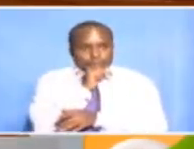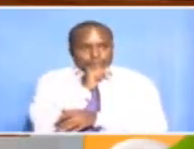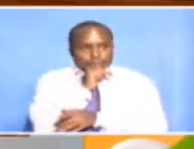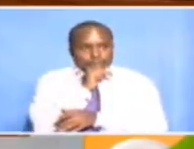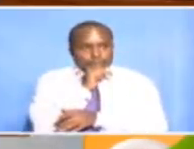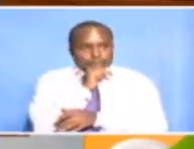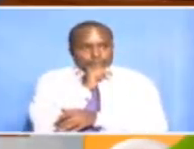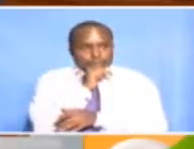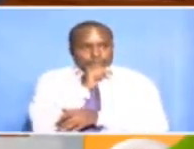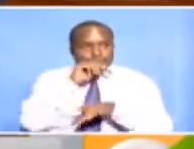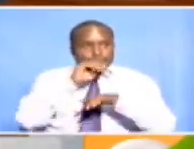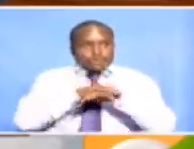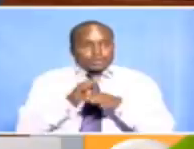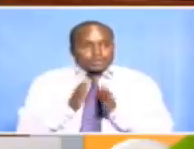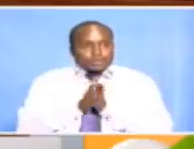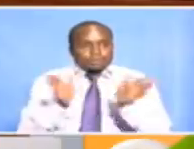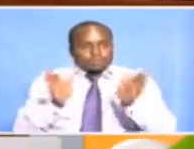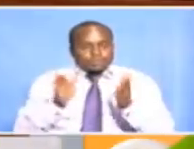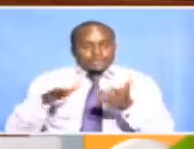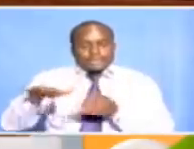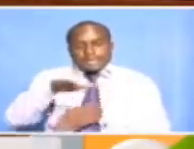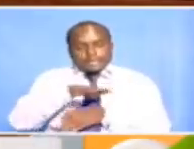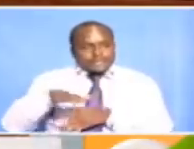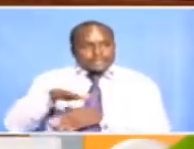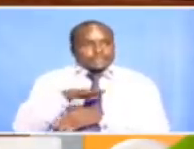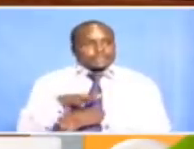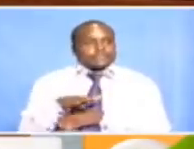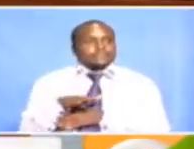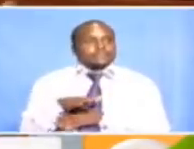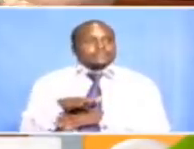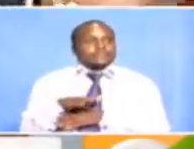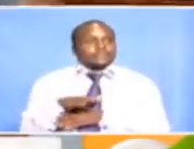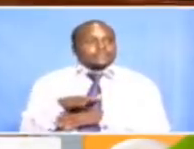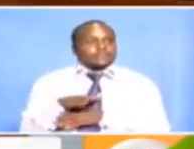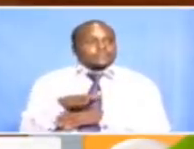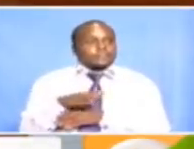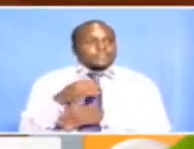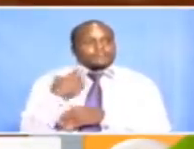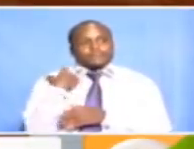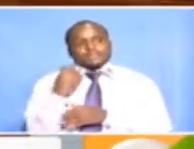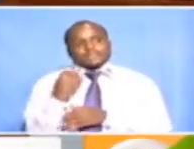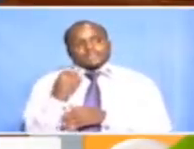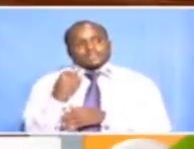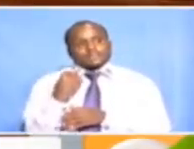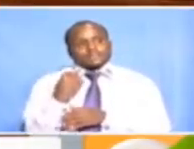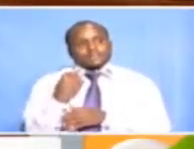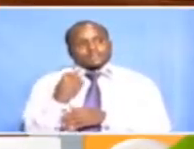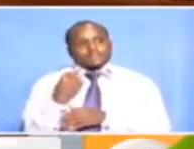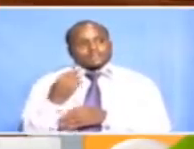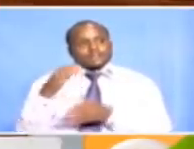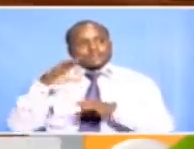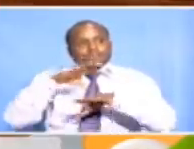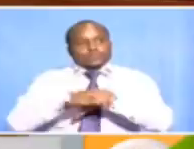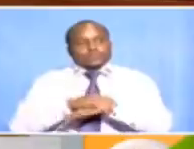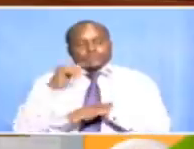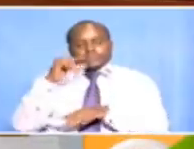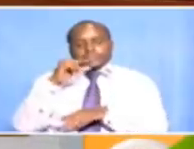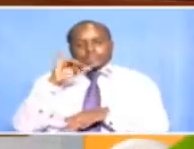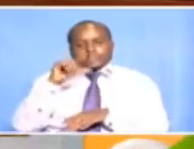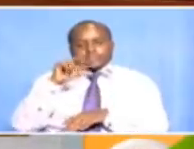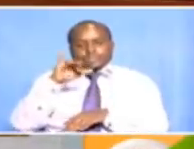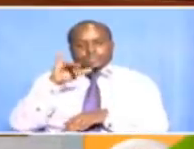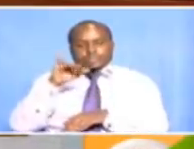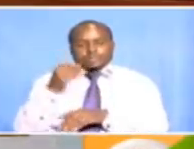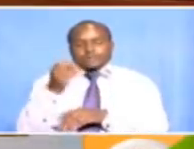on a public utility, for instance, recently we repossessed the Gigiri fire station. Yeah. Yeah.